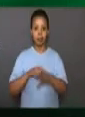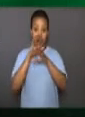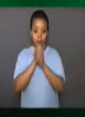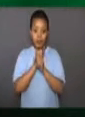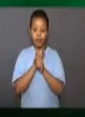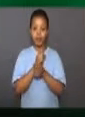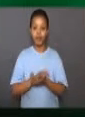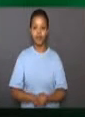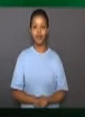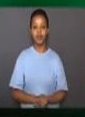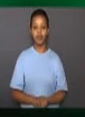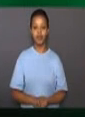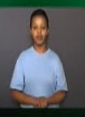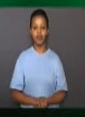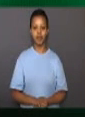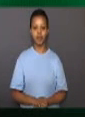Time's up.